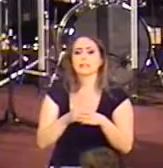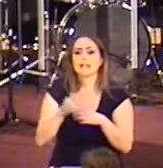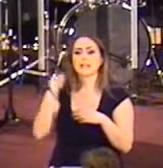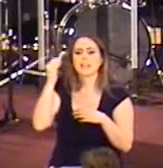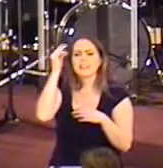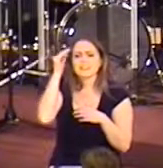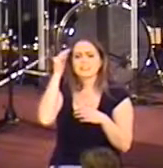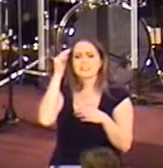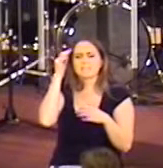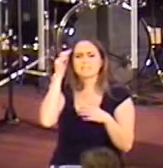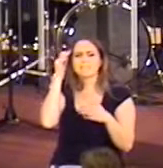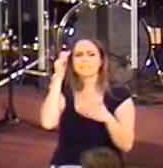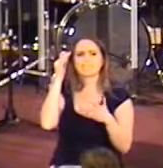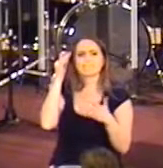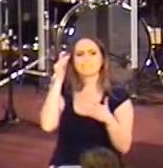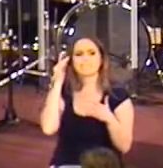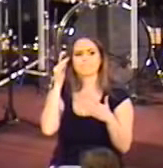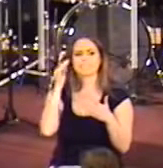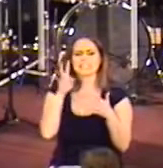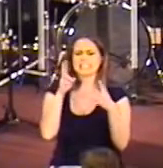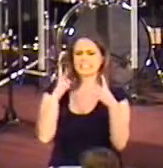He scrutinizes what you're doing.